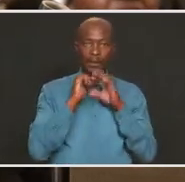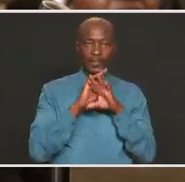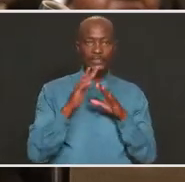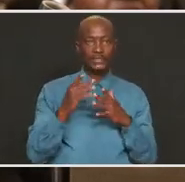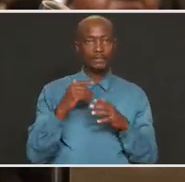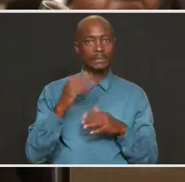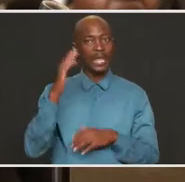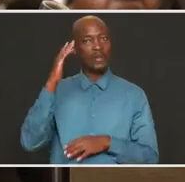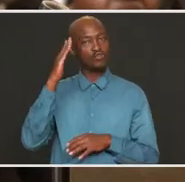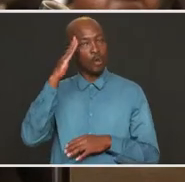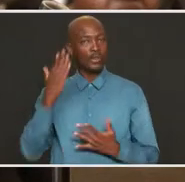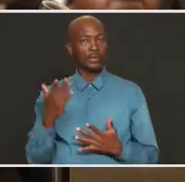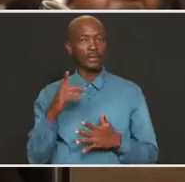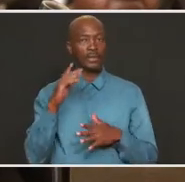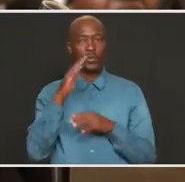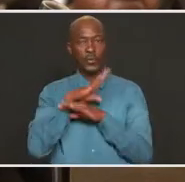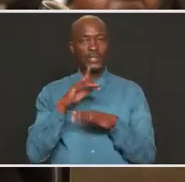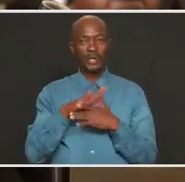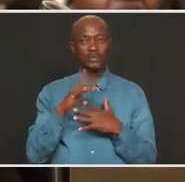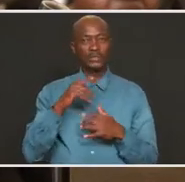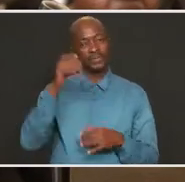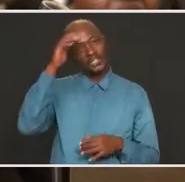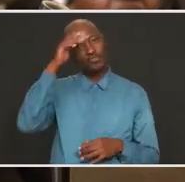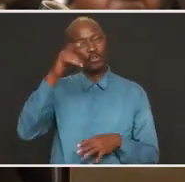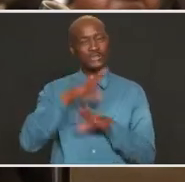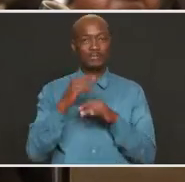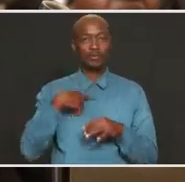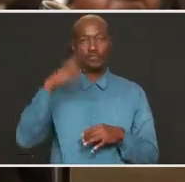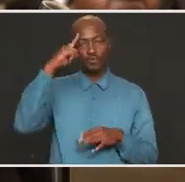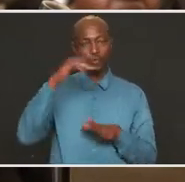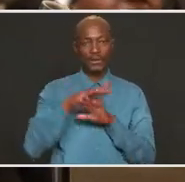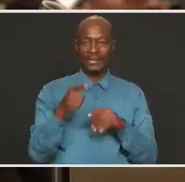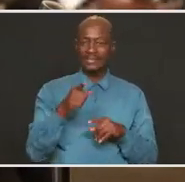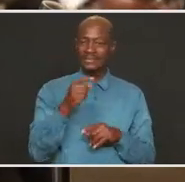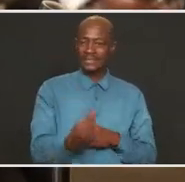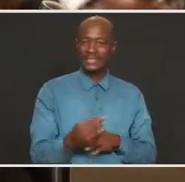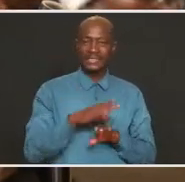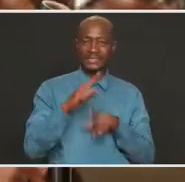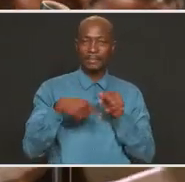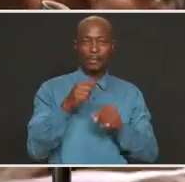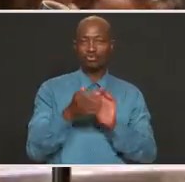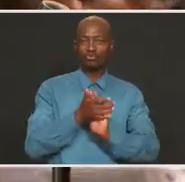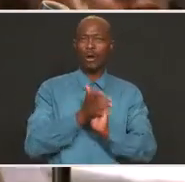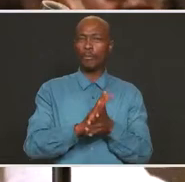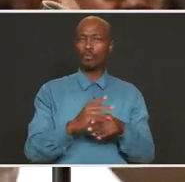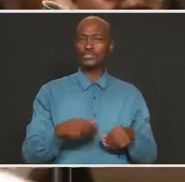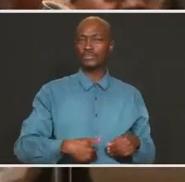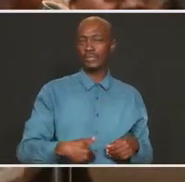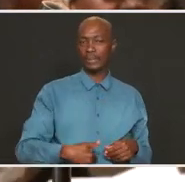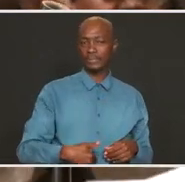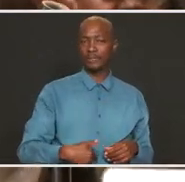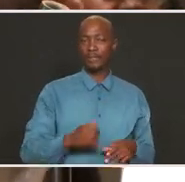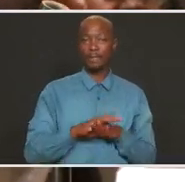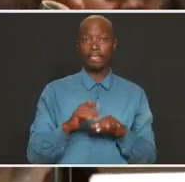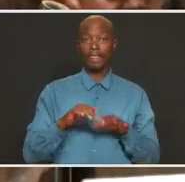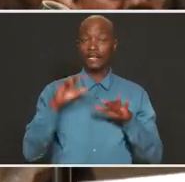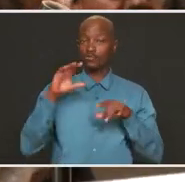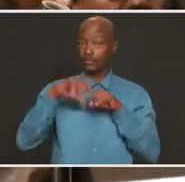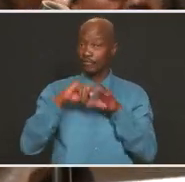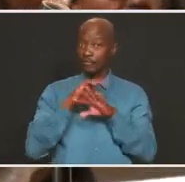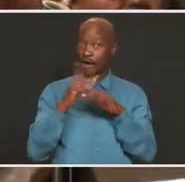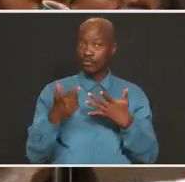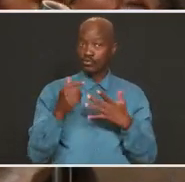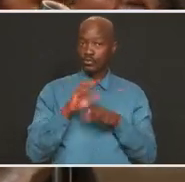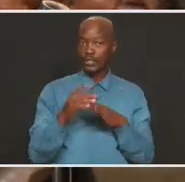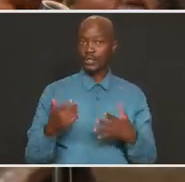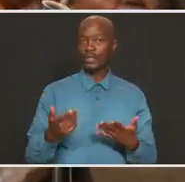knowing this can be done without the consent of parents and even against the wishes of parents as we discovered during covert with the